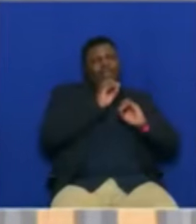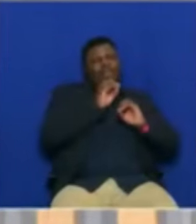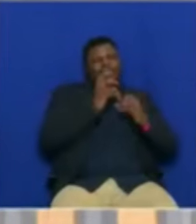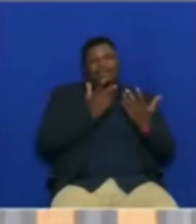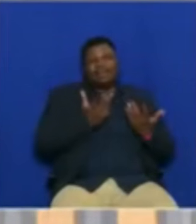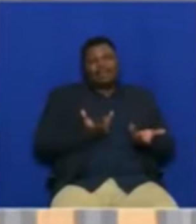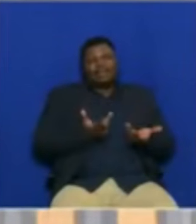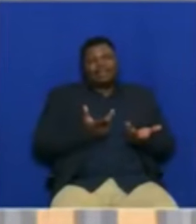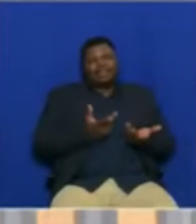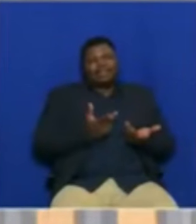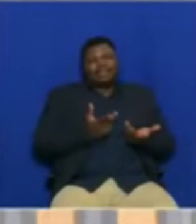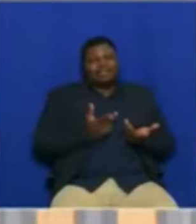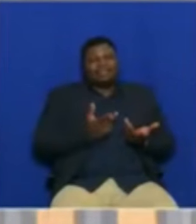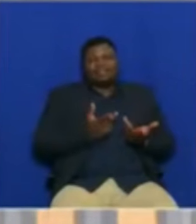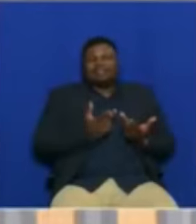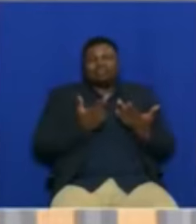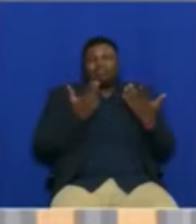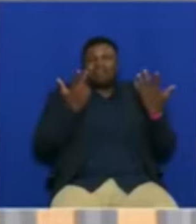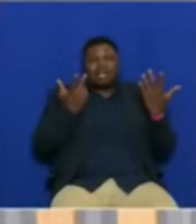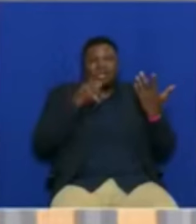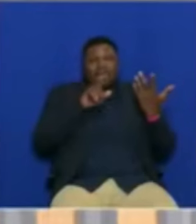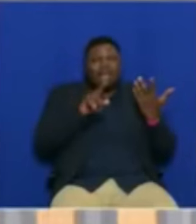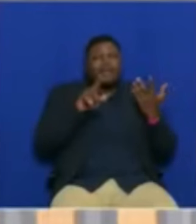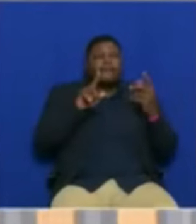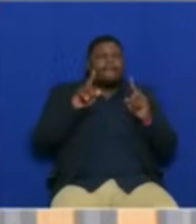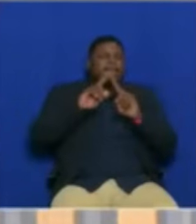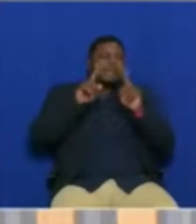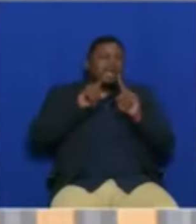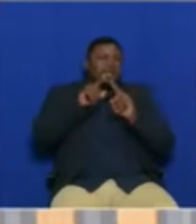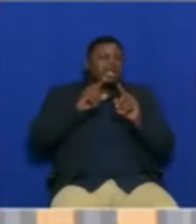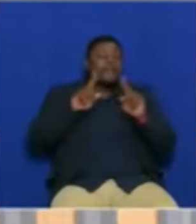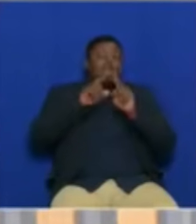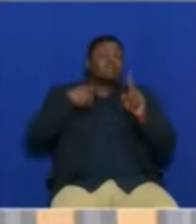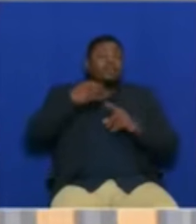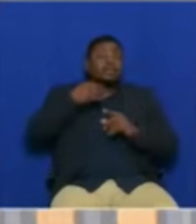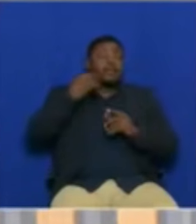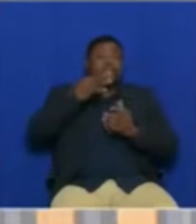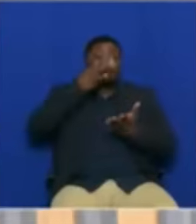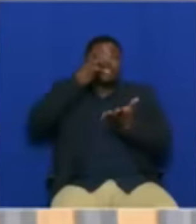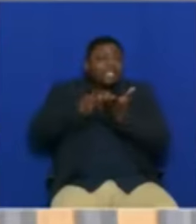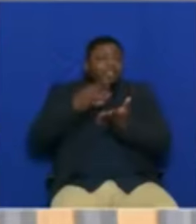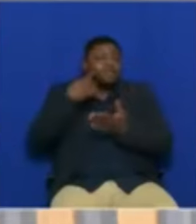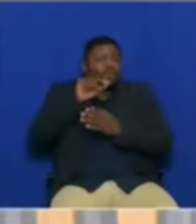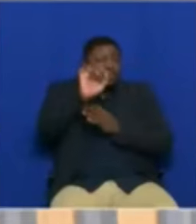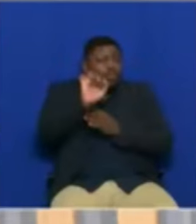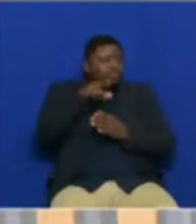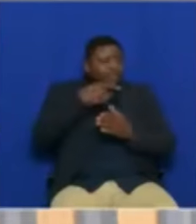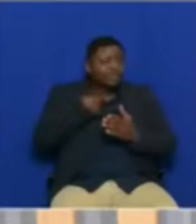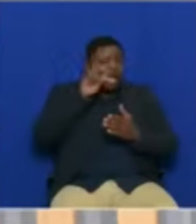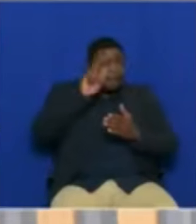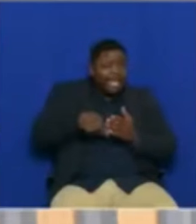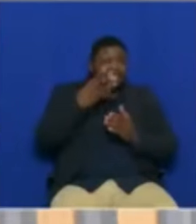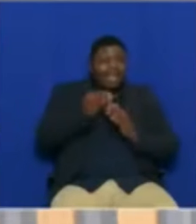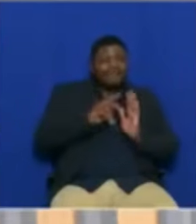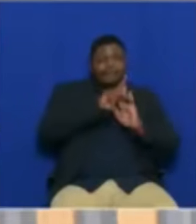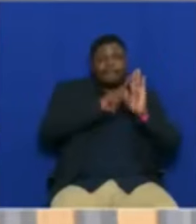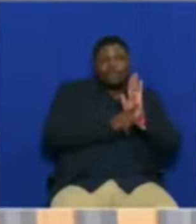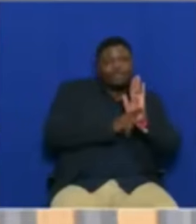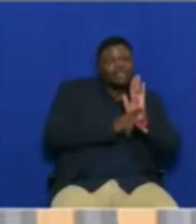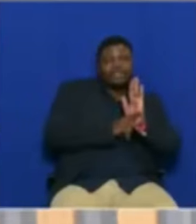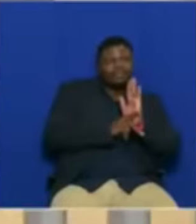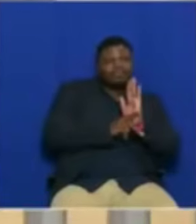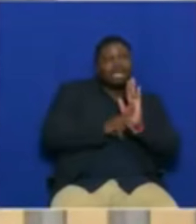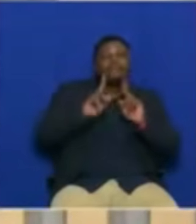not prescribing to you that there has to be. I'm trying to understand whether there's anything at all. Yes. What I'm saying here,